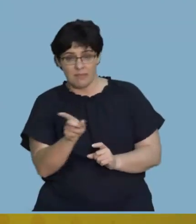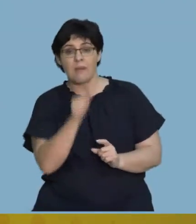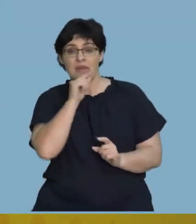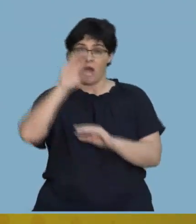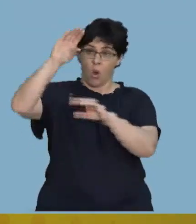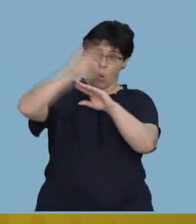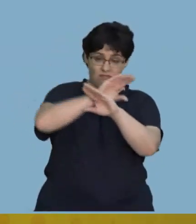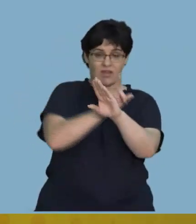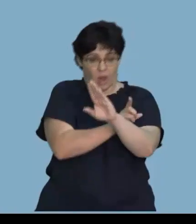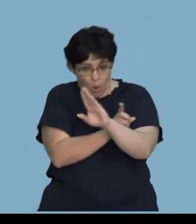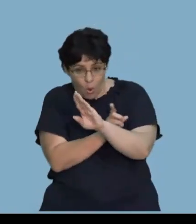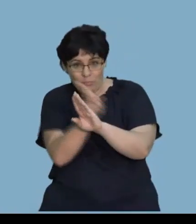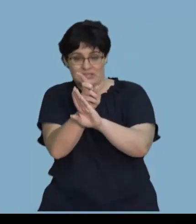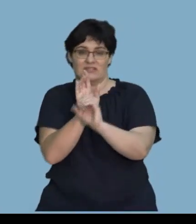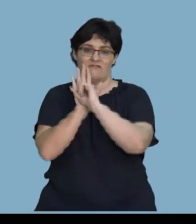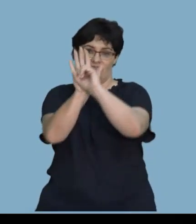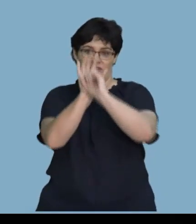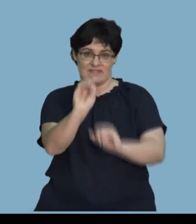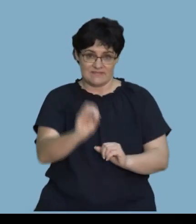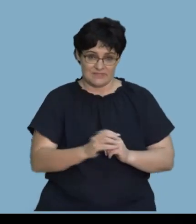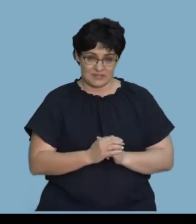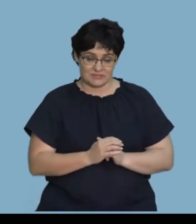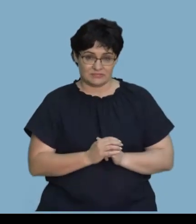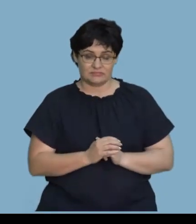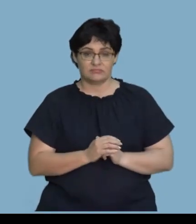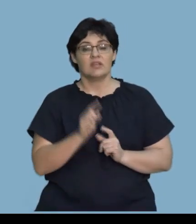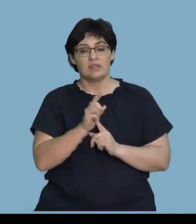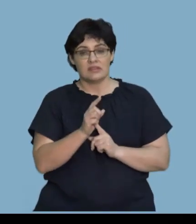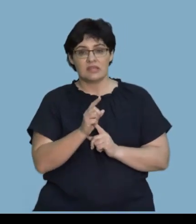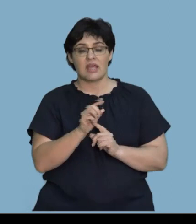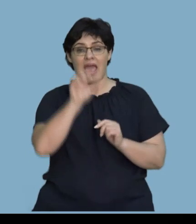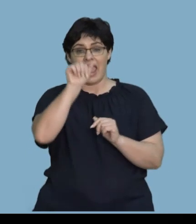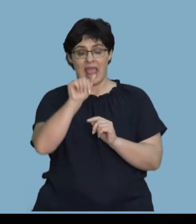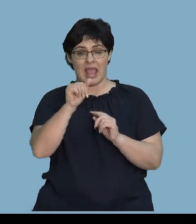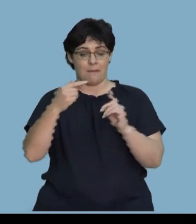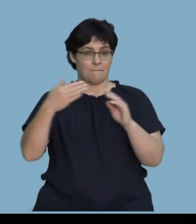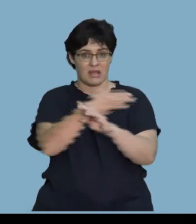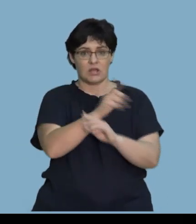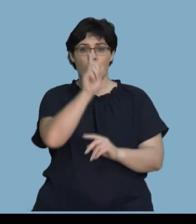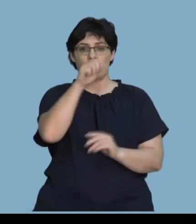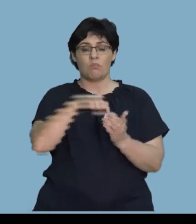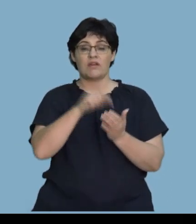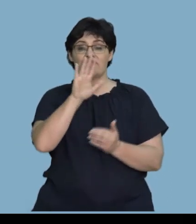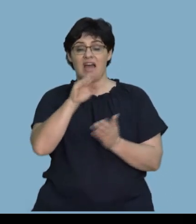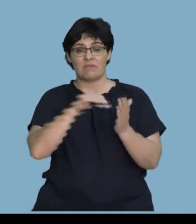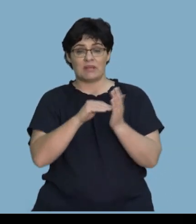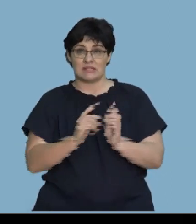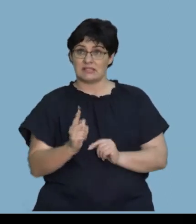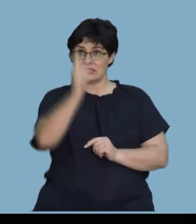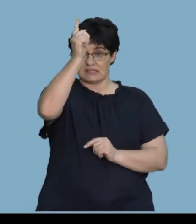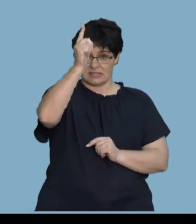that of the motion. Right, and then this passes point A, which is 1.5 meters above the ground at a speed